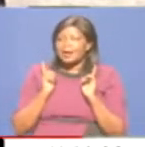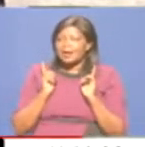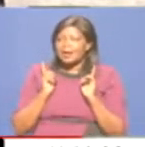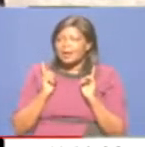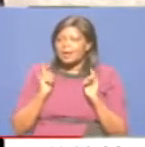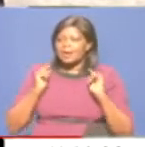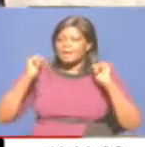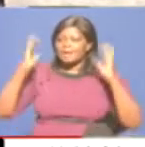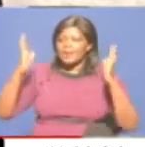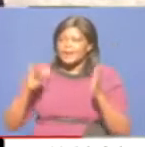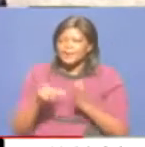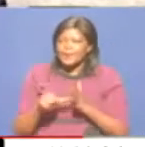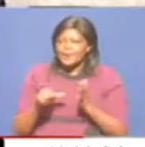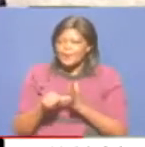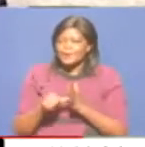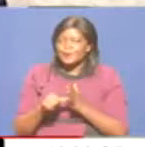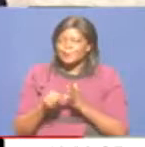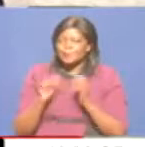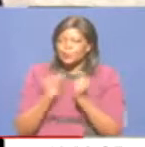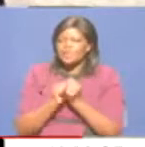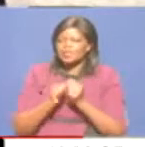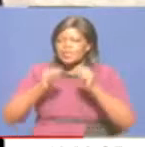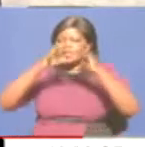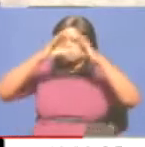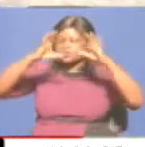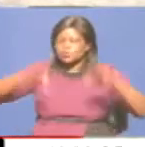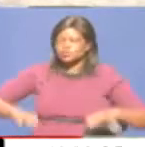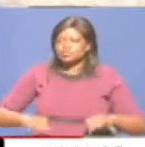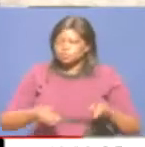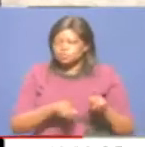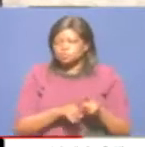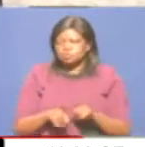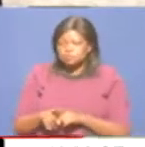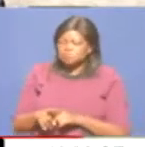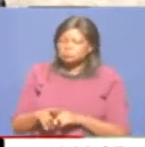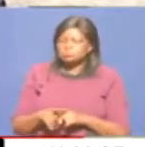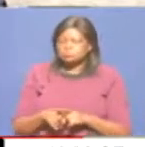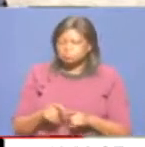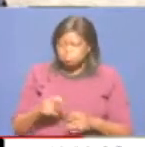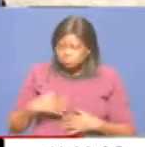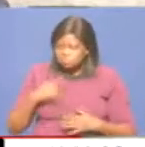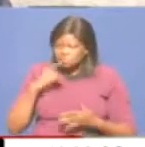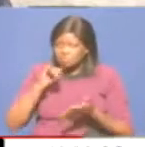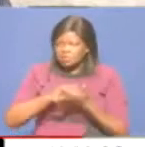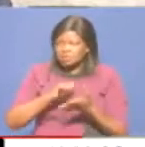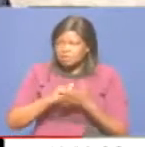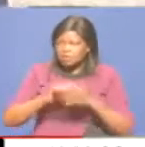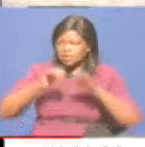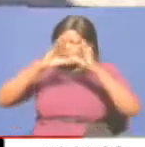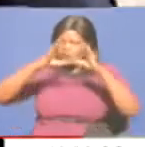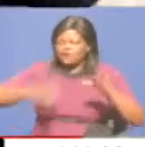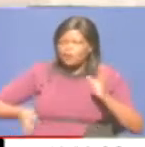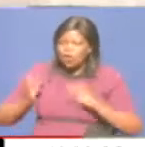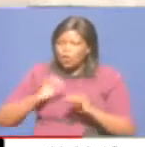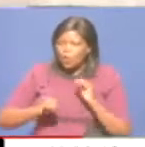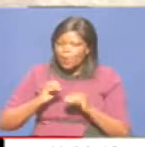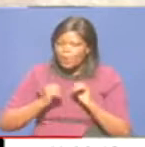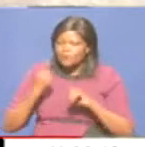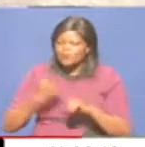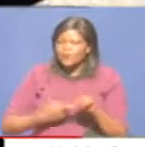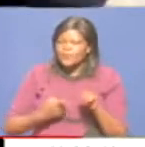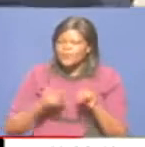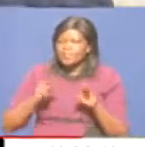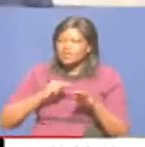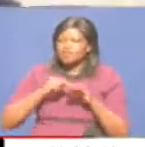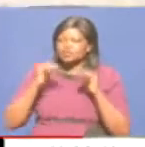biggest problem with the devolution, as Mheshimiwa said, is we devolved corruption from the national